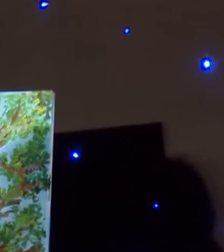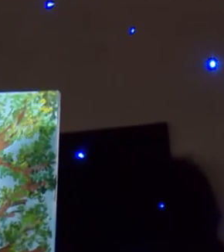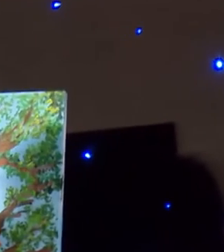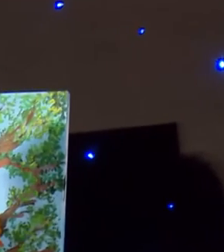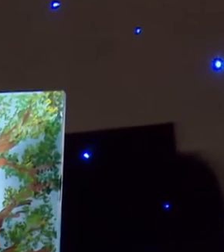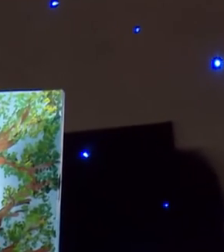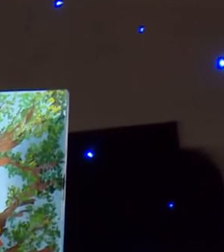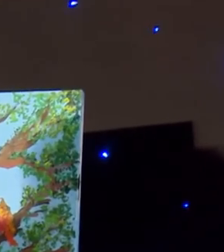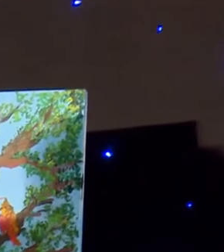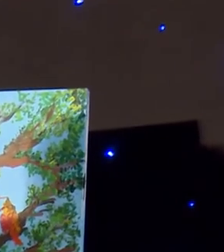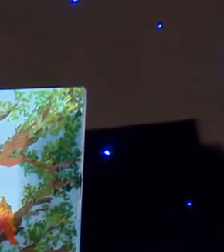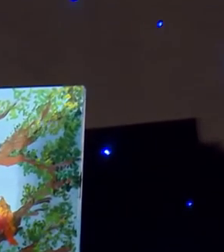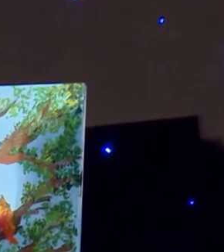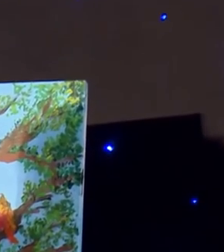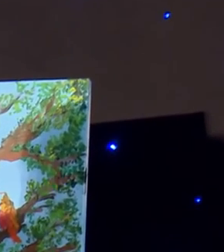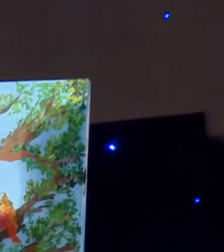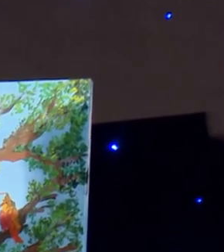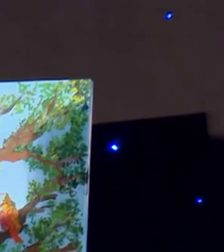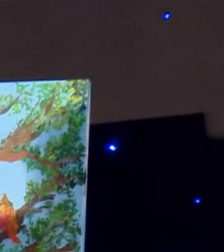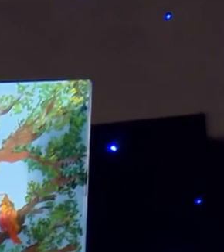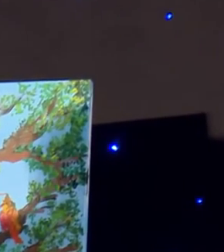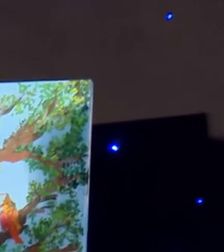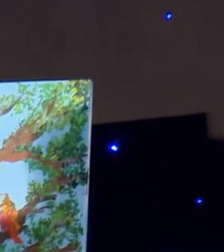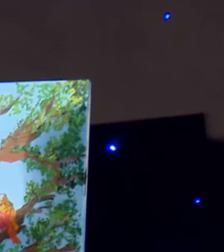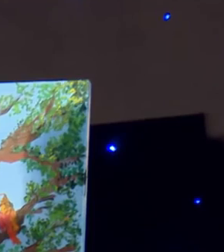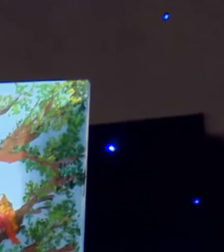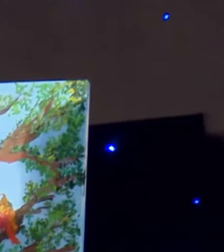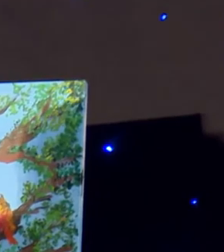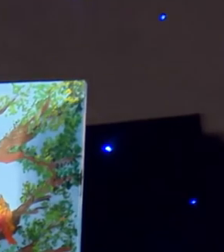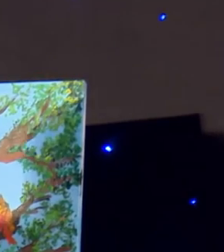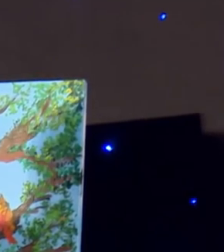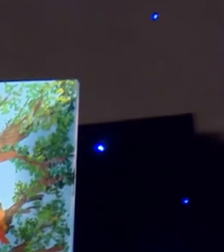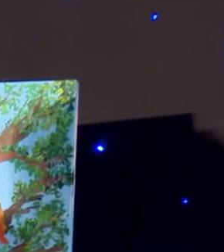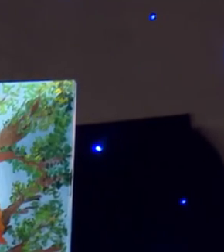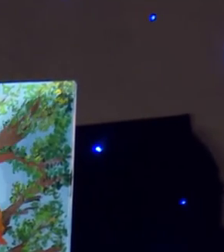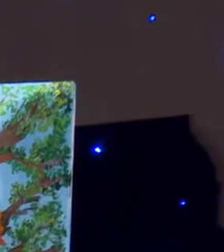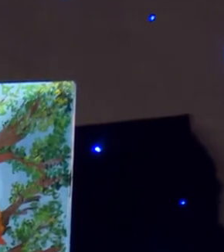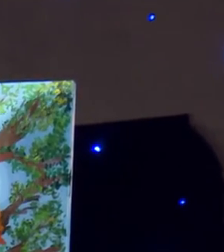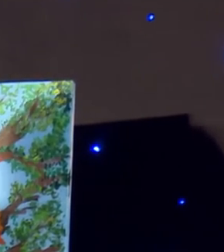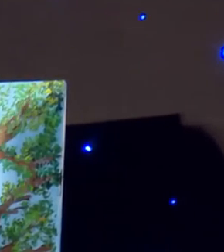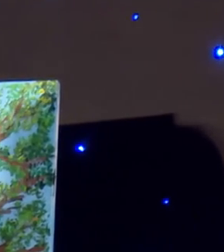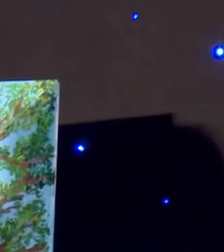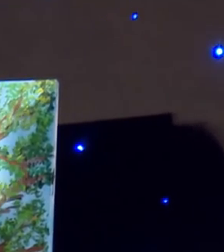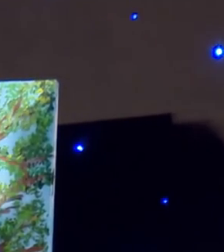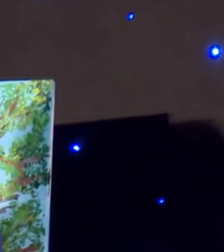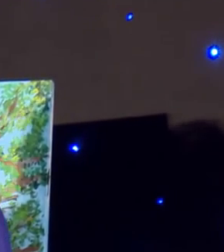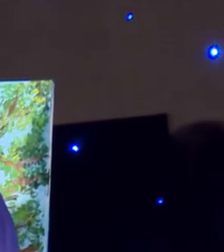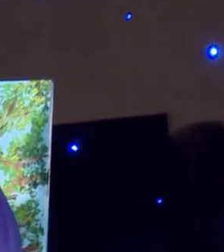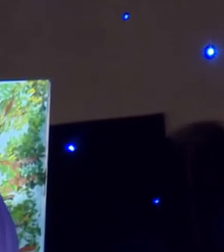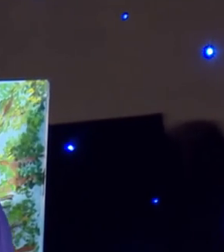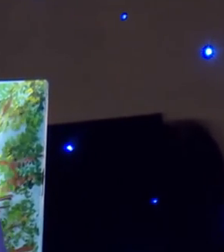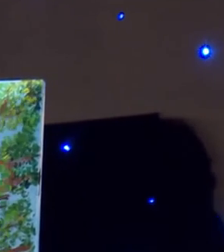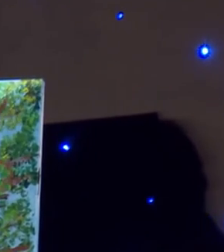head. But anyway, I'll come back to that later. Mani's beautiful website has a very nice quote,